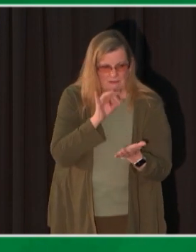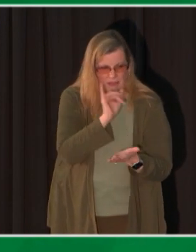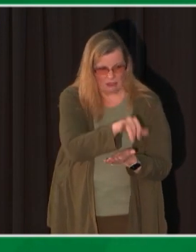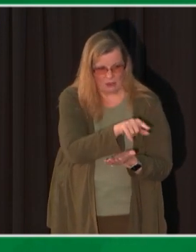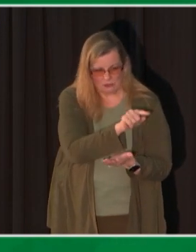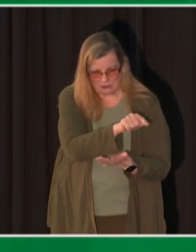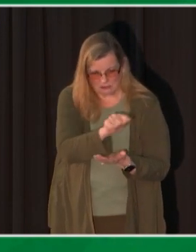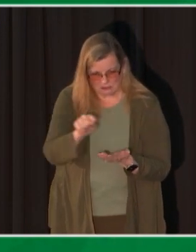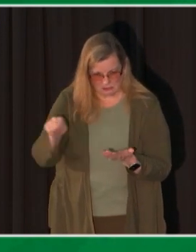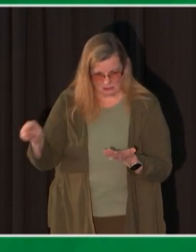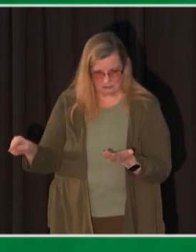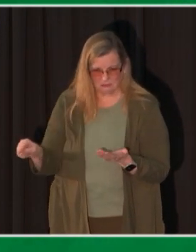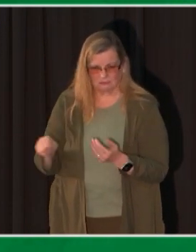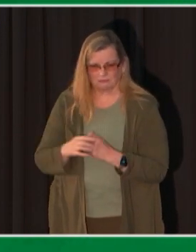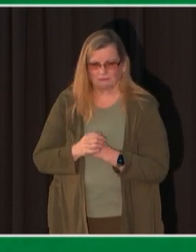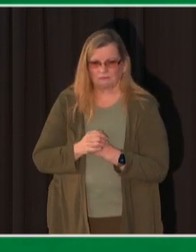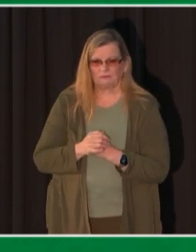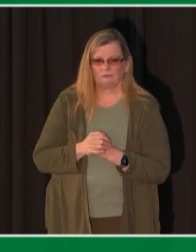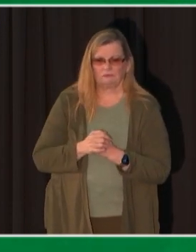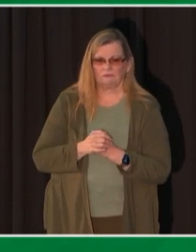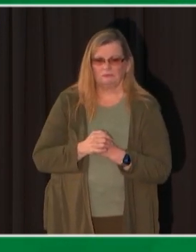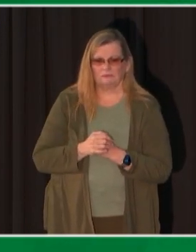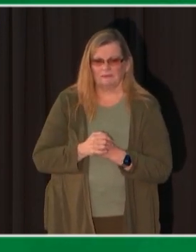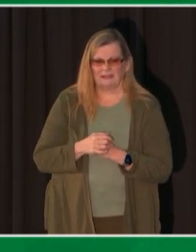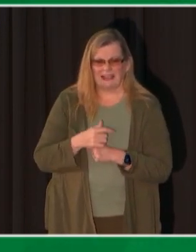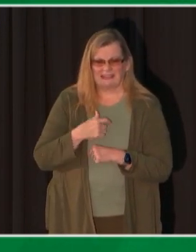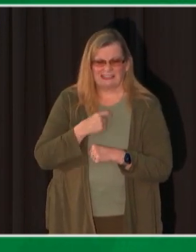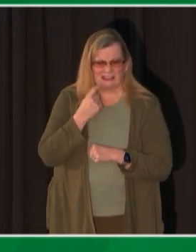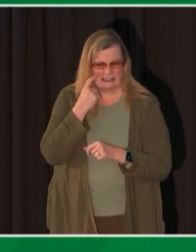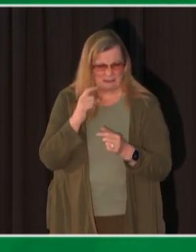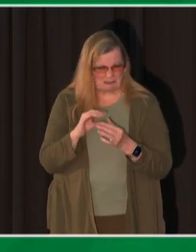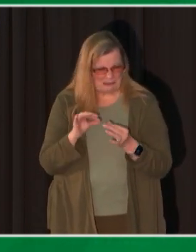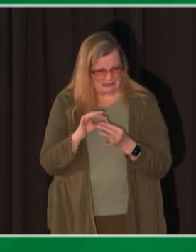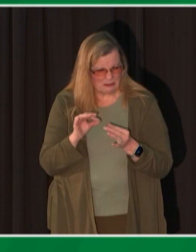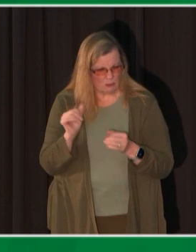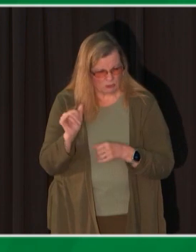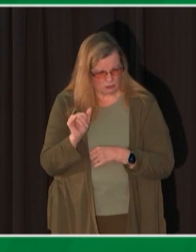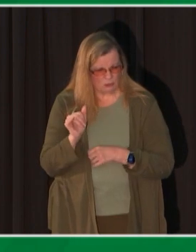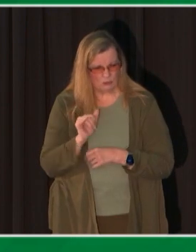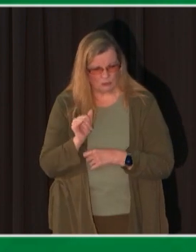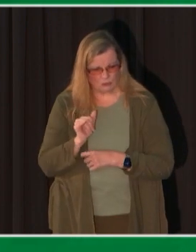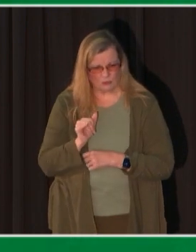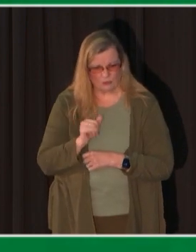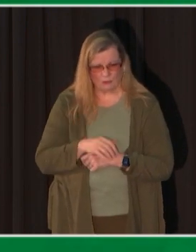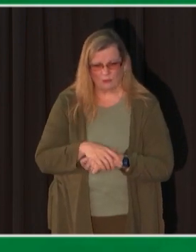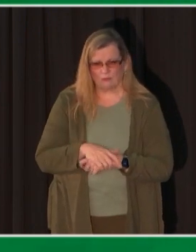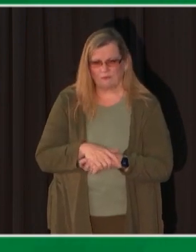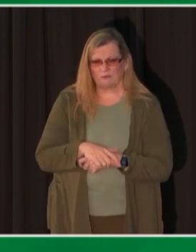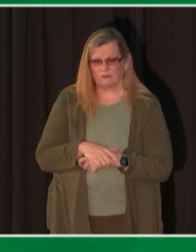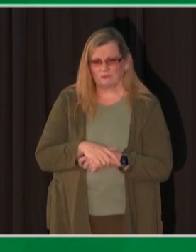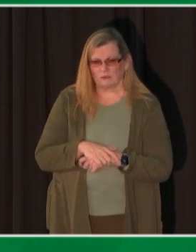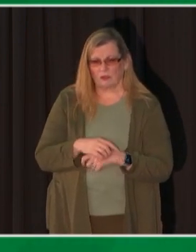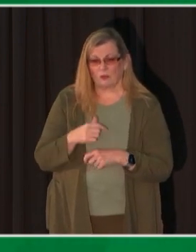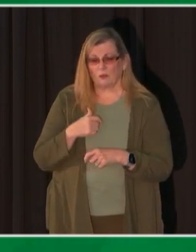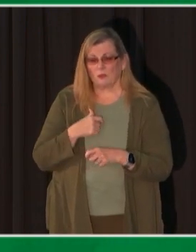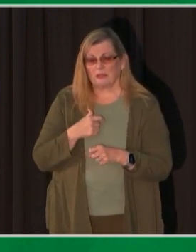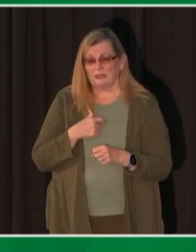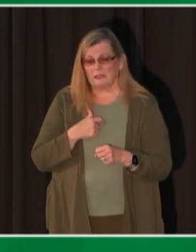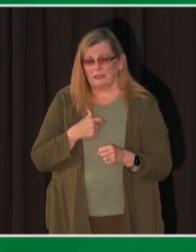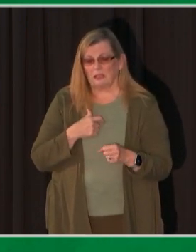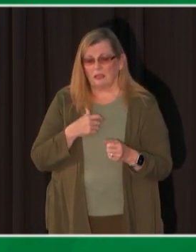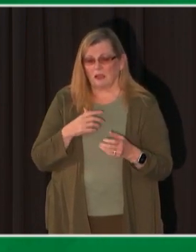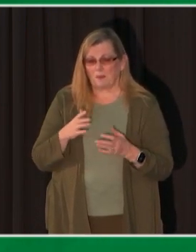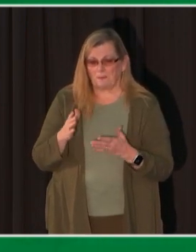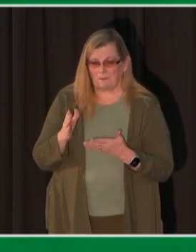to do that. As I have also said, that we are completely remaking our budget, and